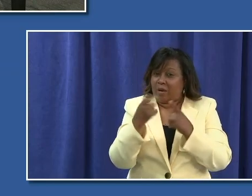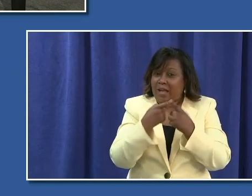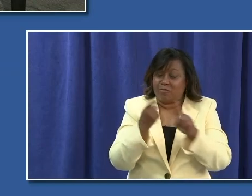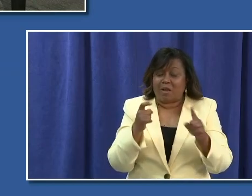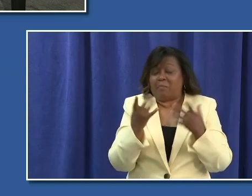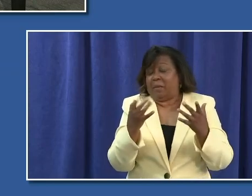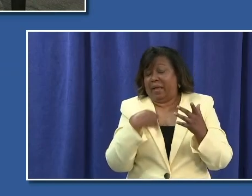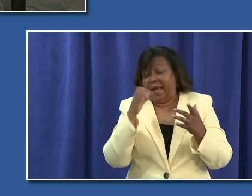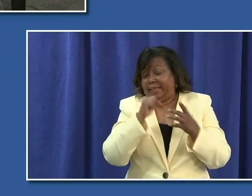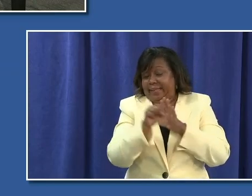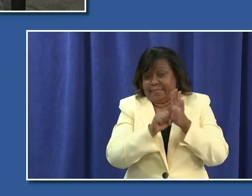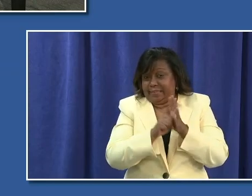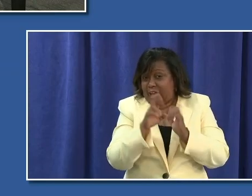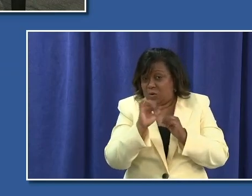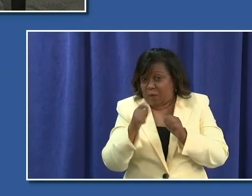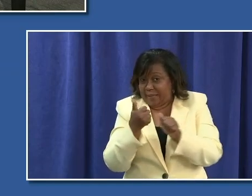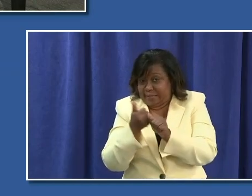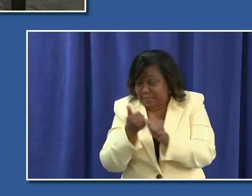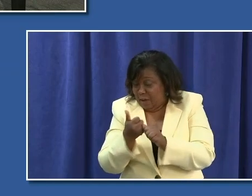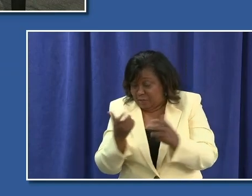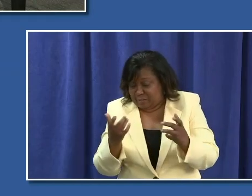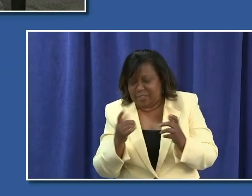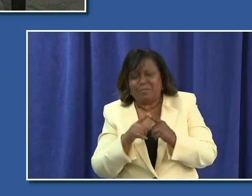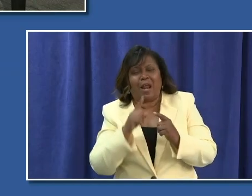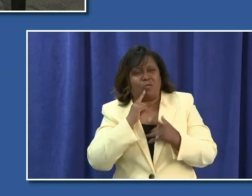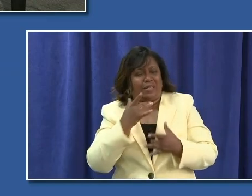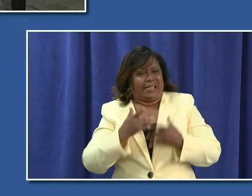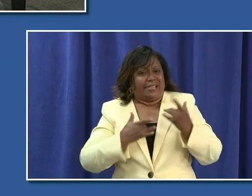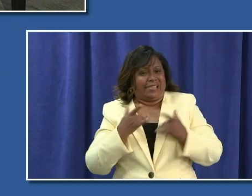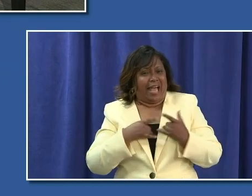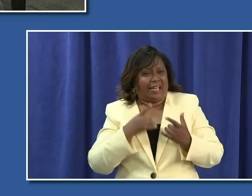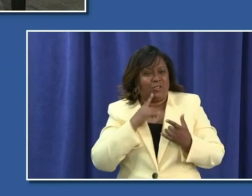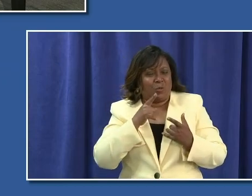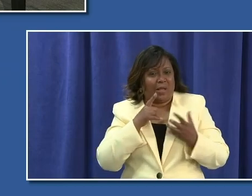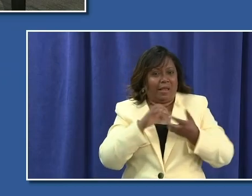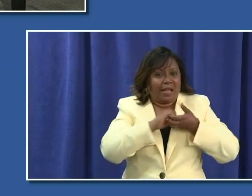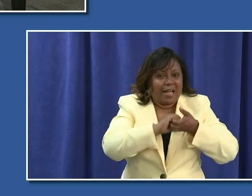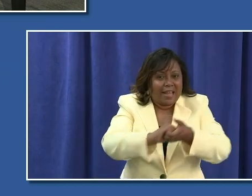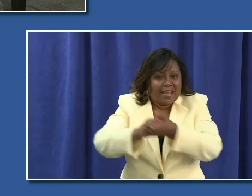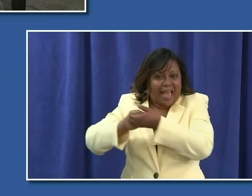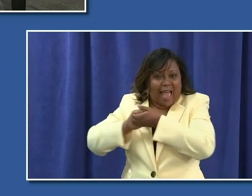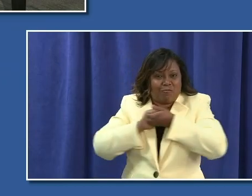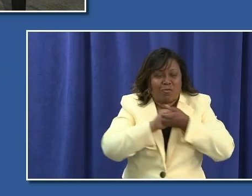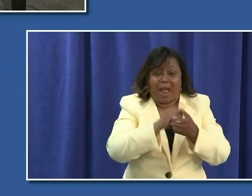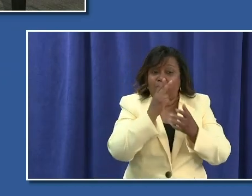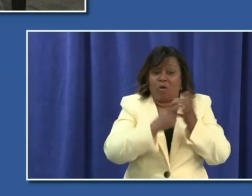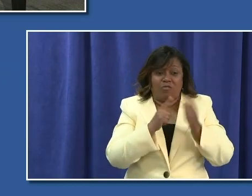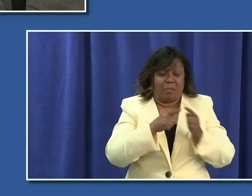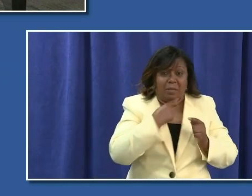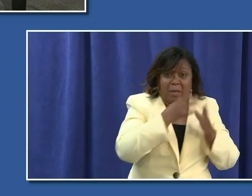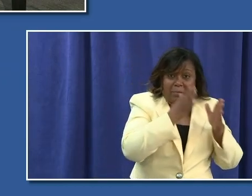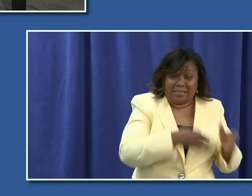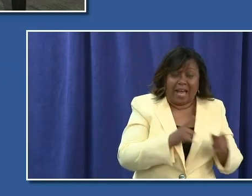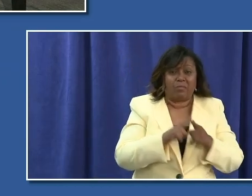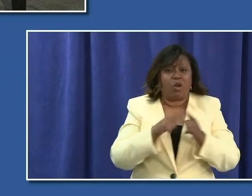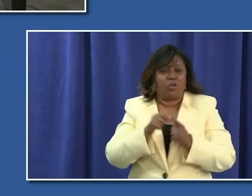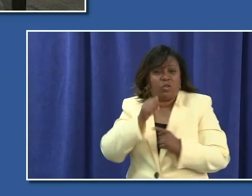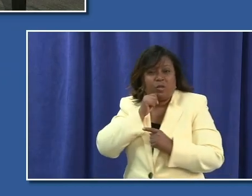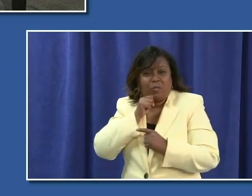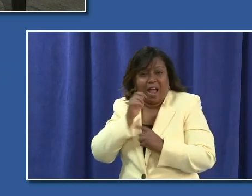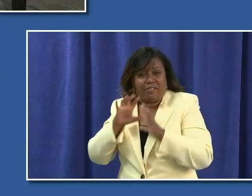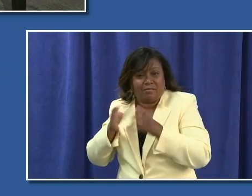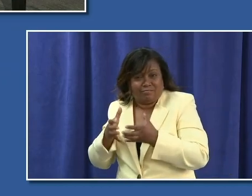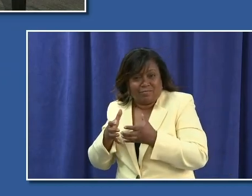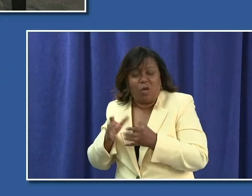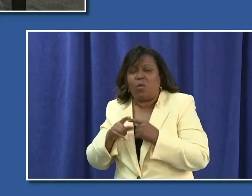from. Maybe, I guess, the state ranked itself. But I'm really excited to actually collaborate both from the public side but also with the private sector,